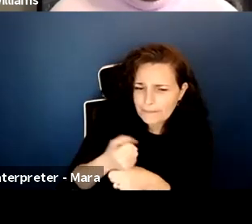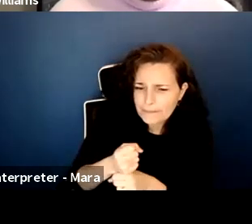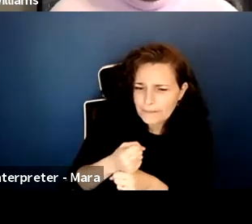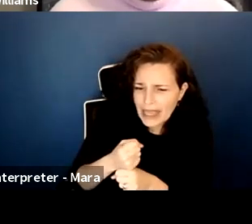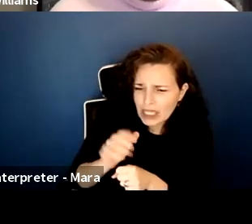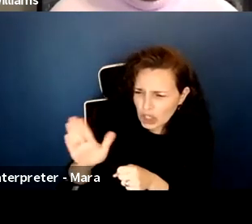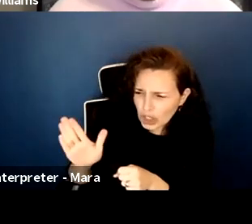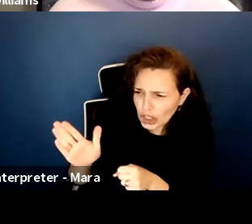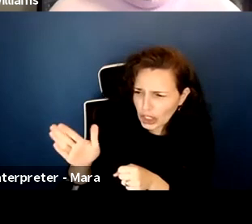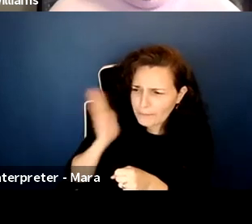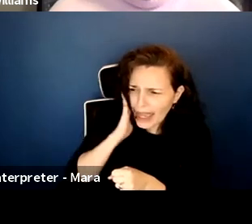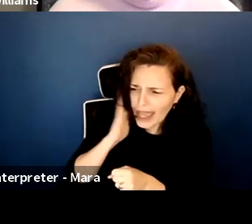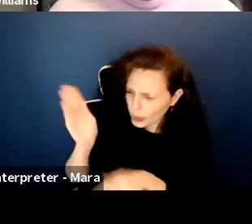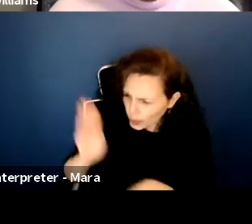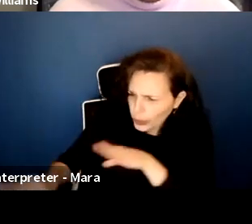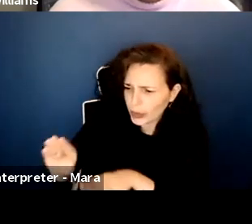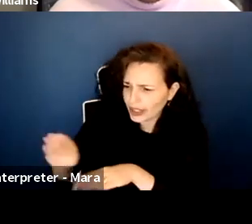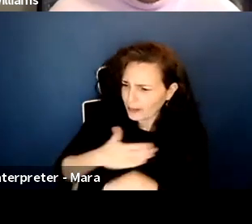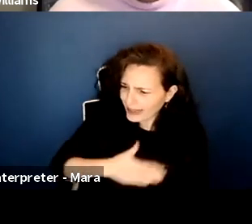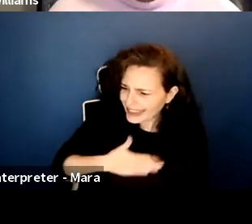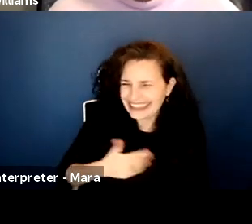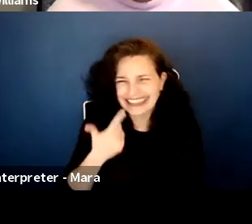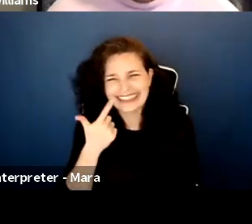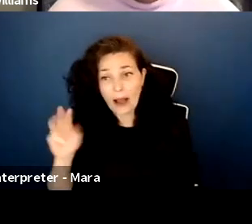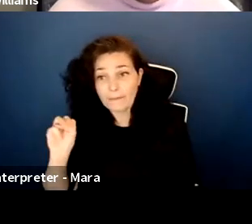bed. That's very good. And